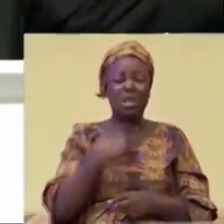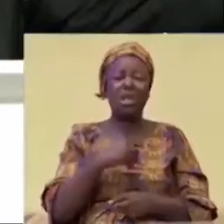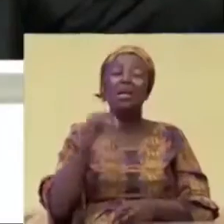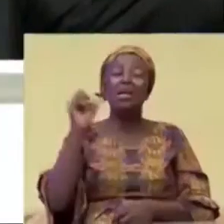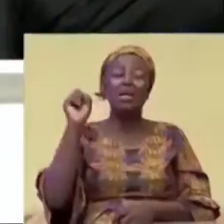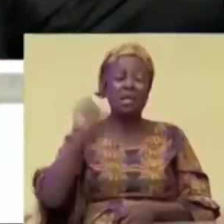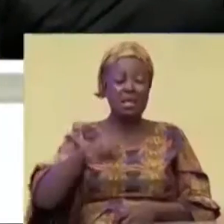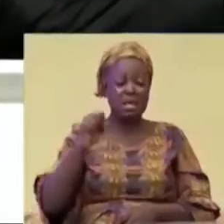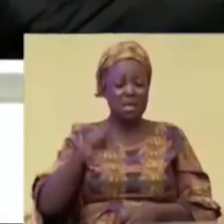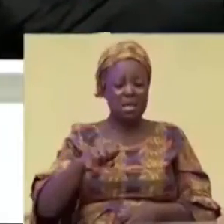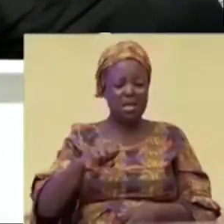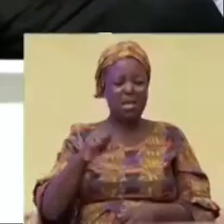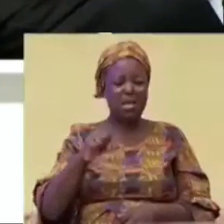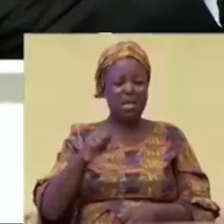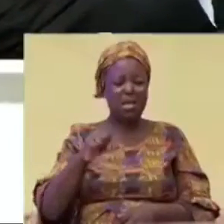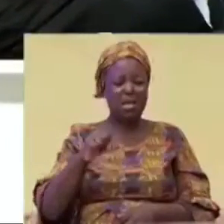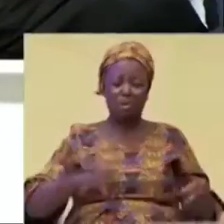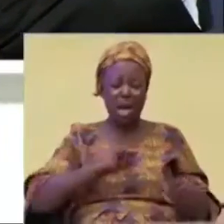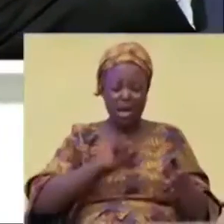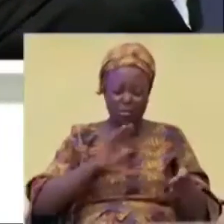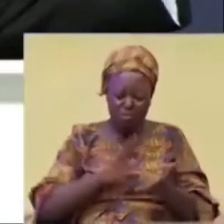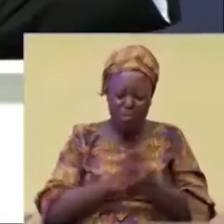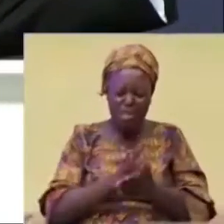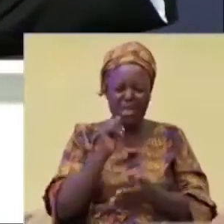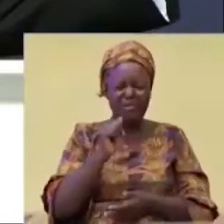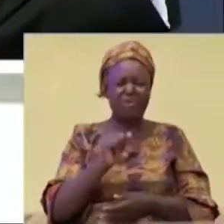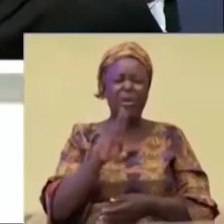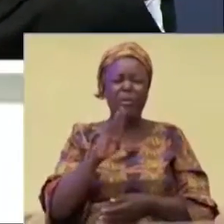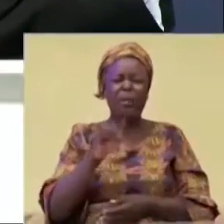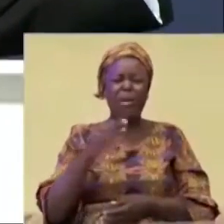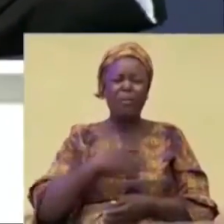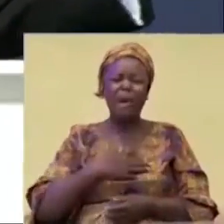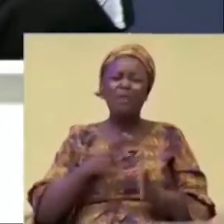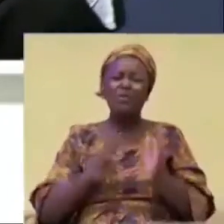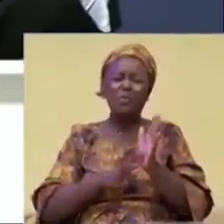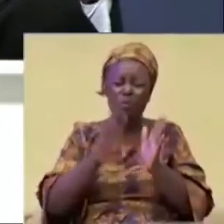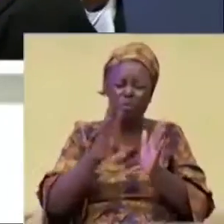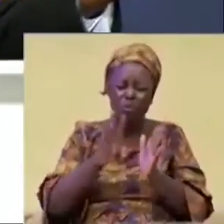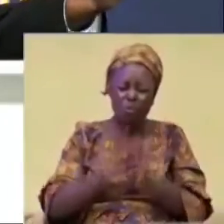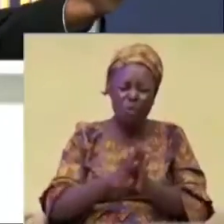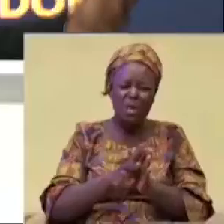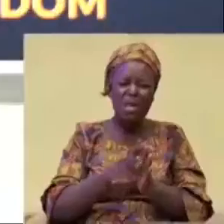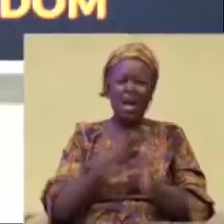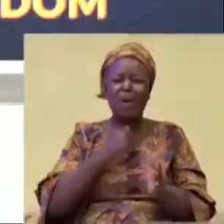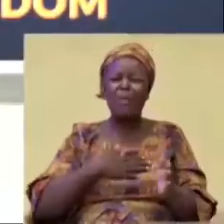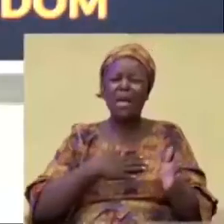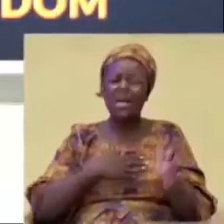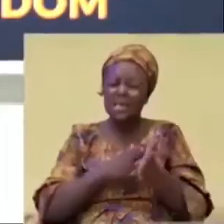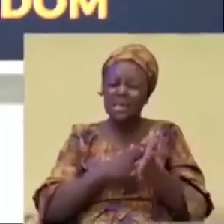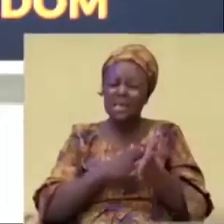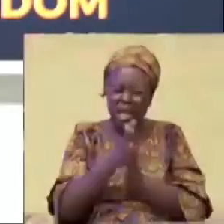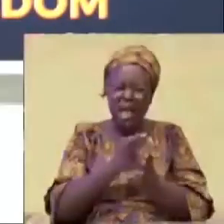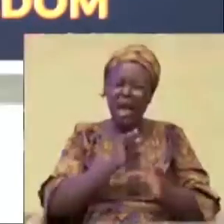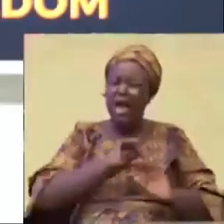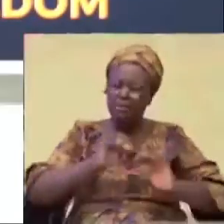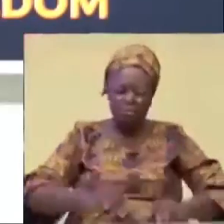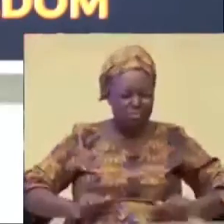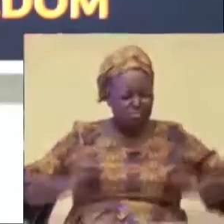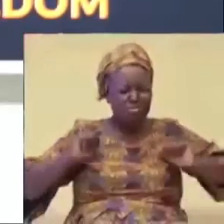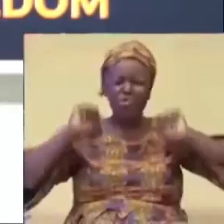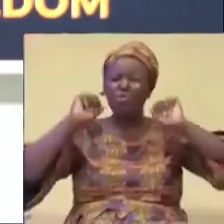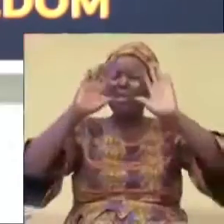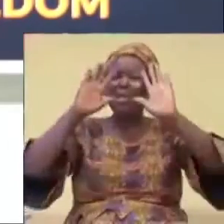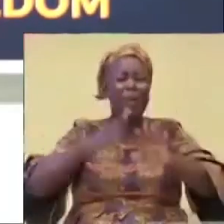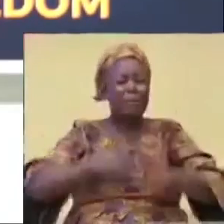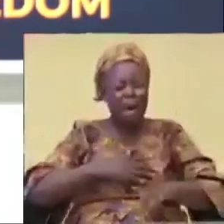yes, Lord, I believe. By my will, I've surrendered myself to you. And